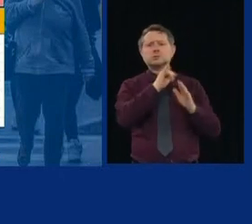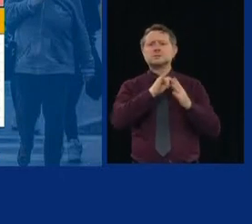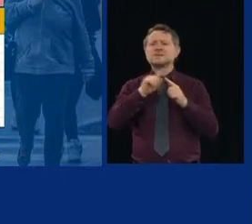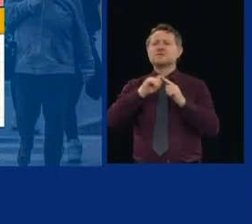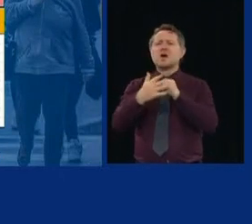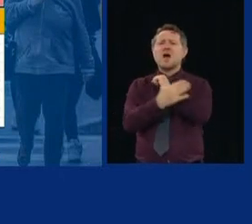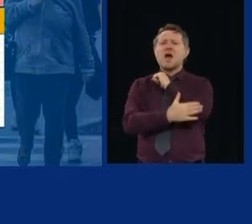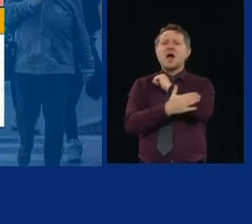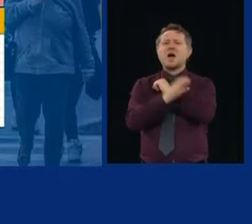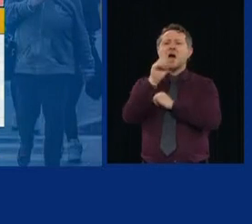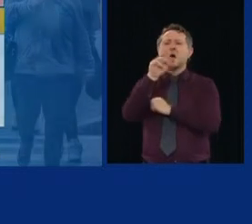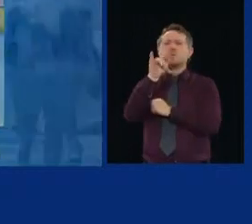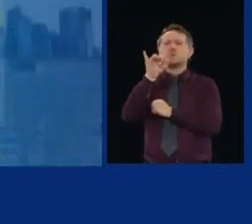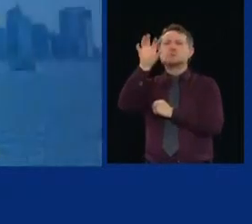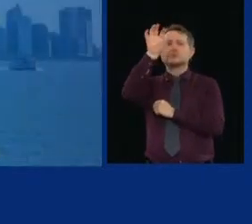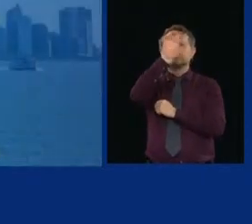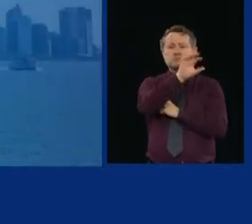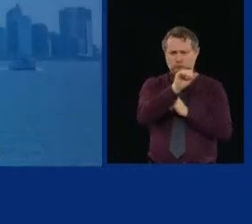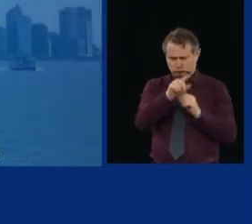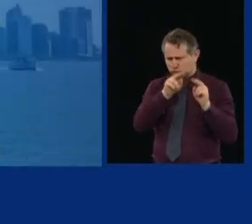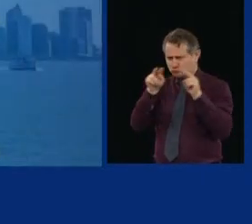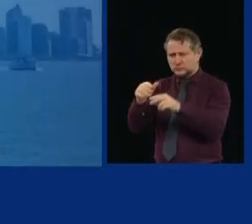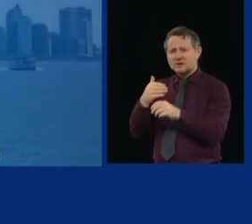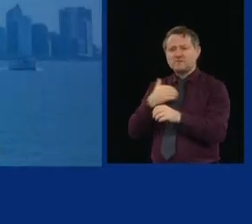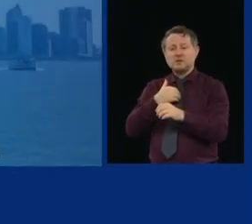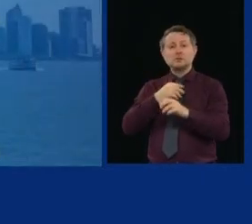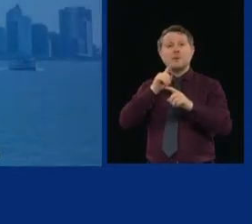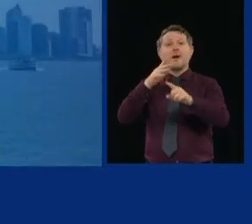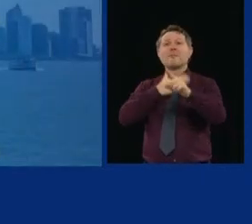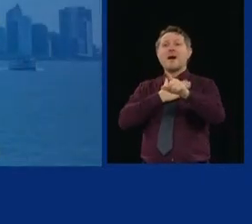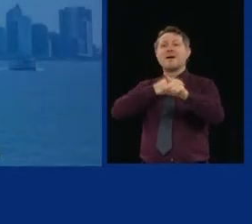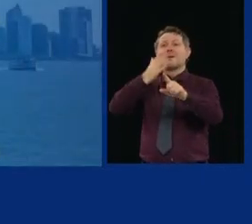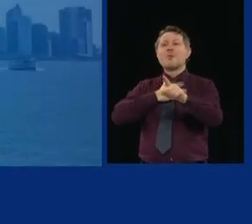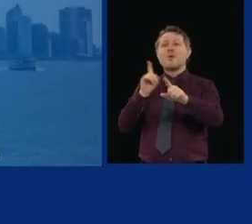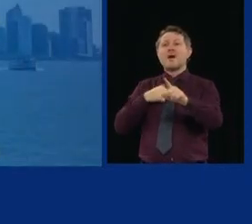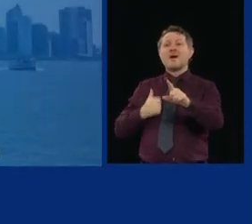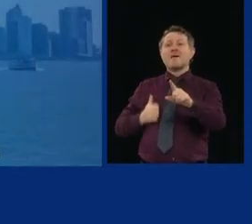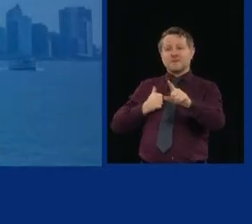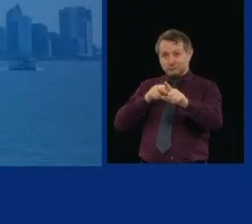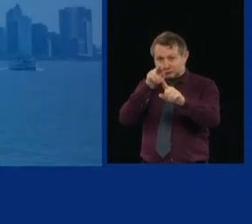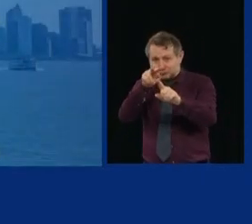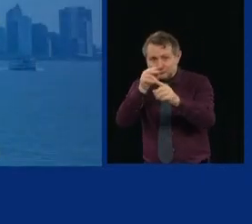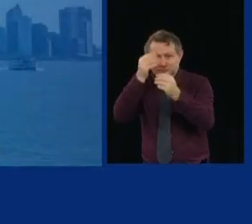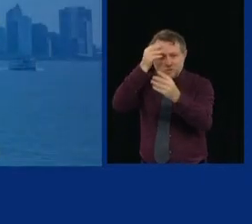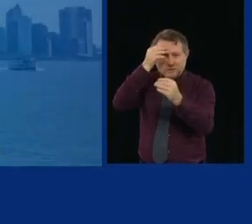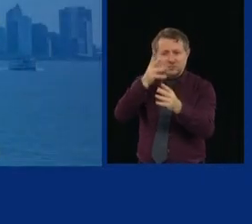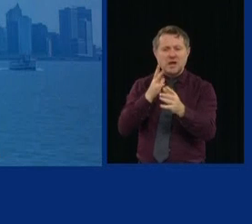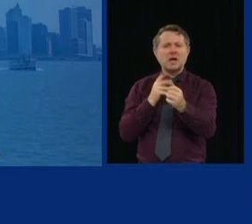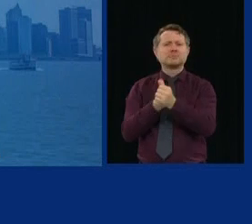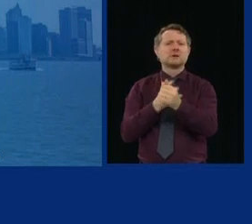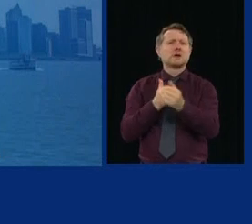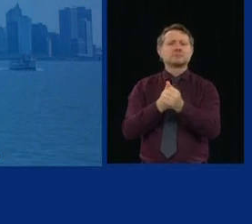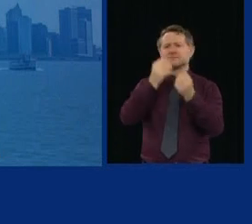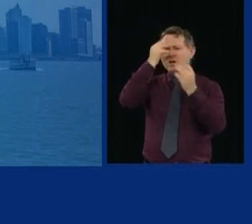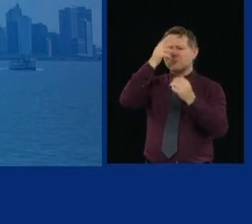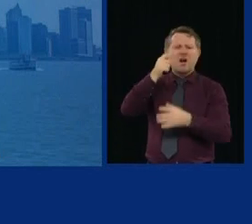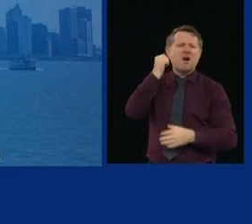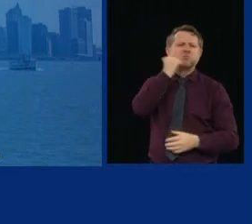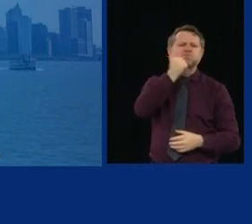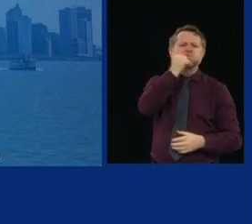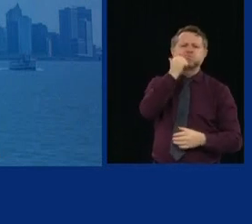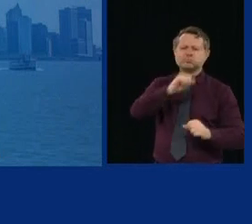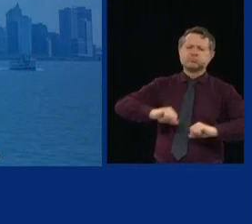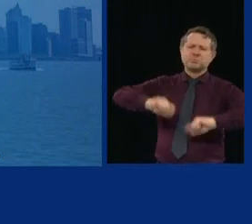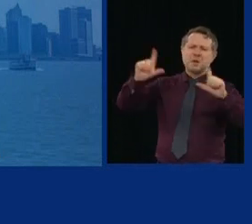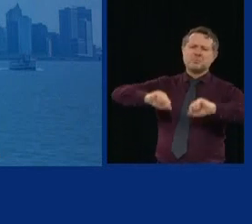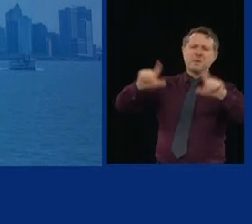exactly where they are every day. They're updated daily. And how this goes is up to all